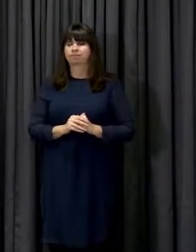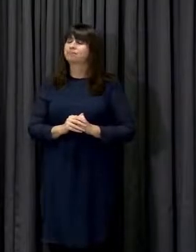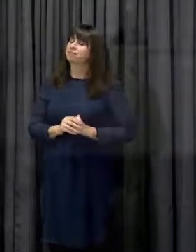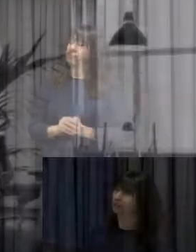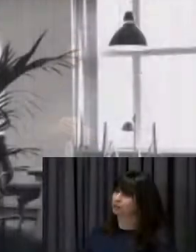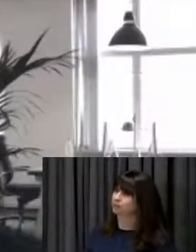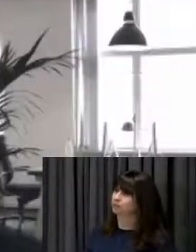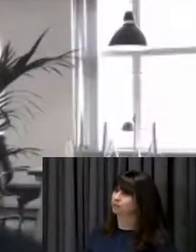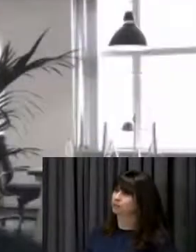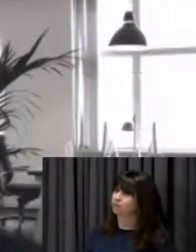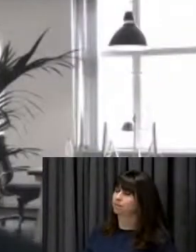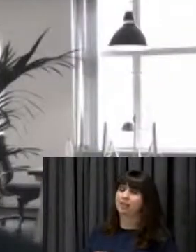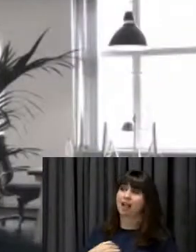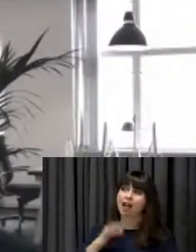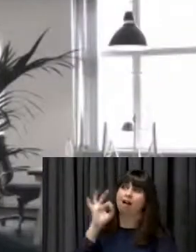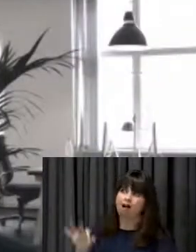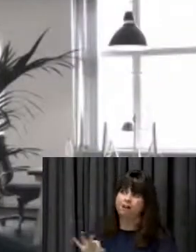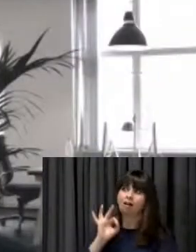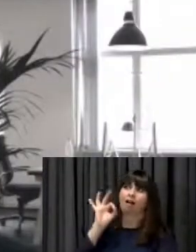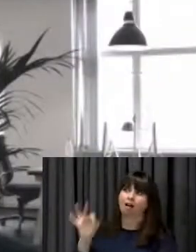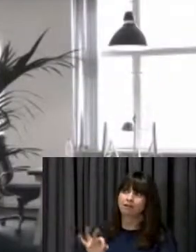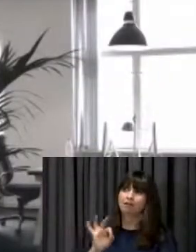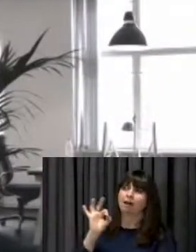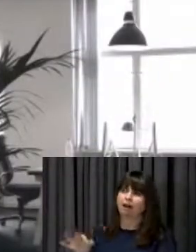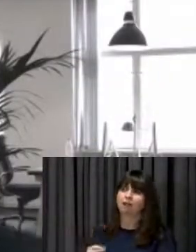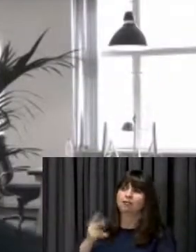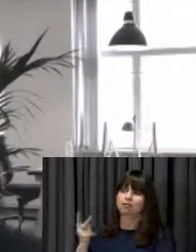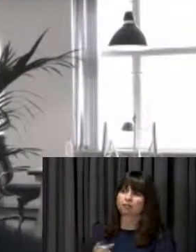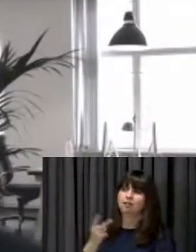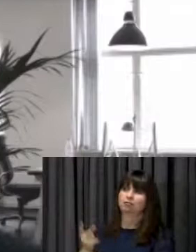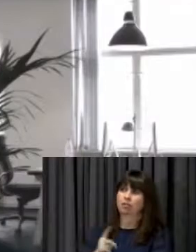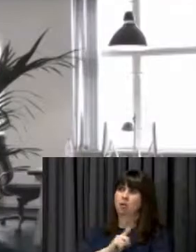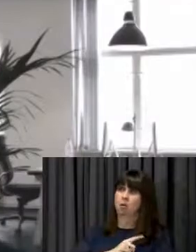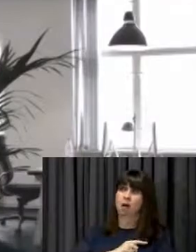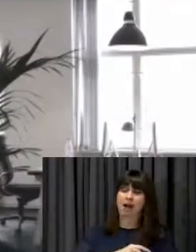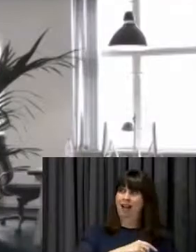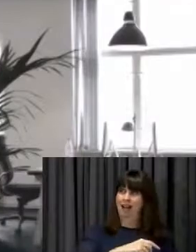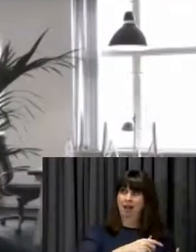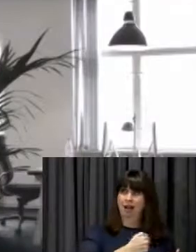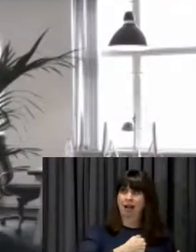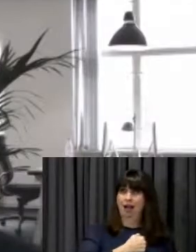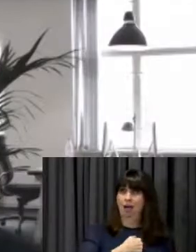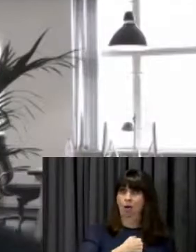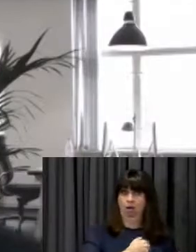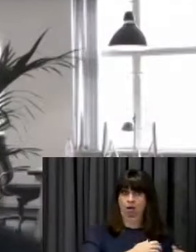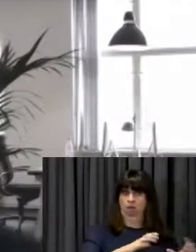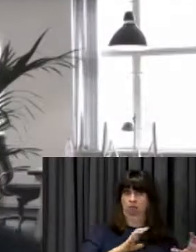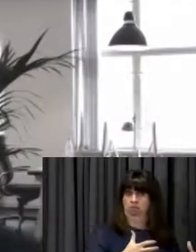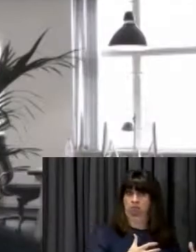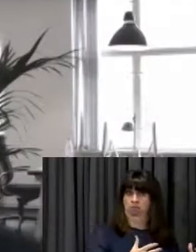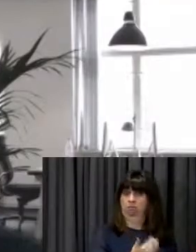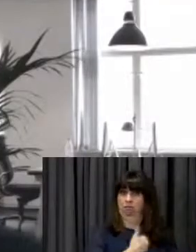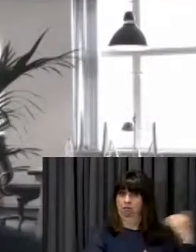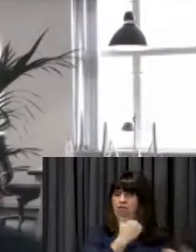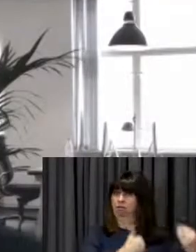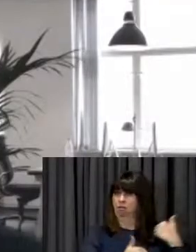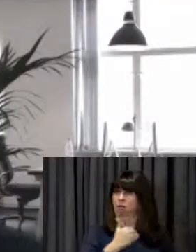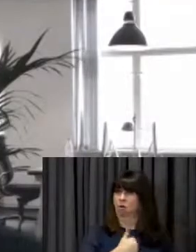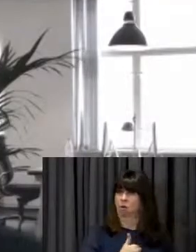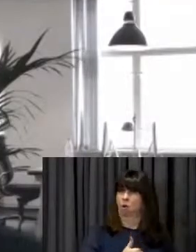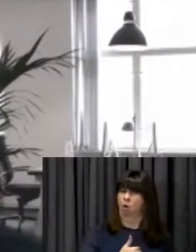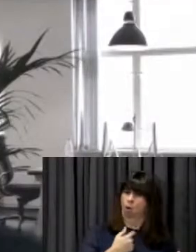that. The reason I keep asking is because it's probably the number one topic for our viewers at the moment. And what they're saying is